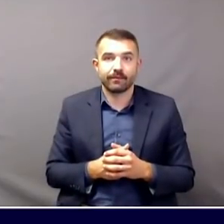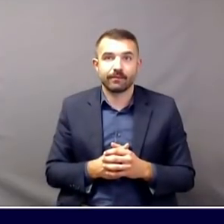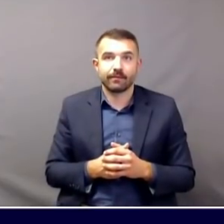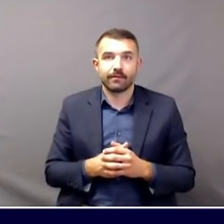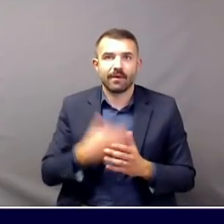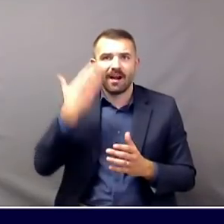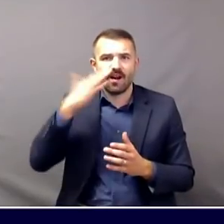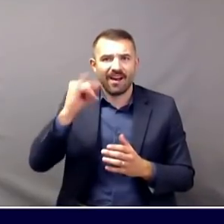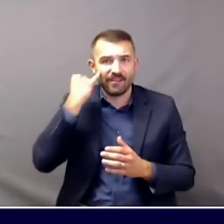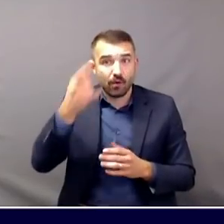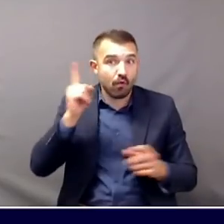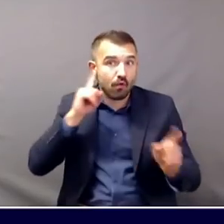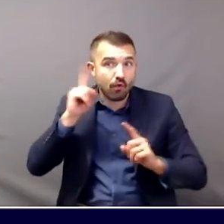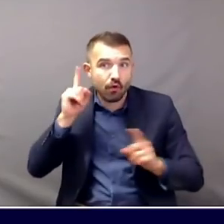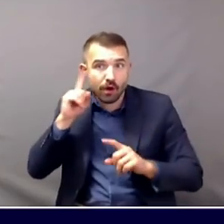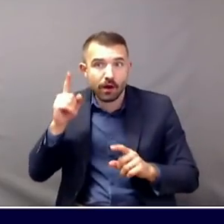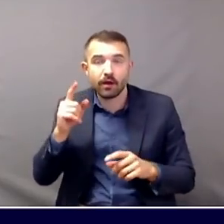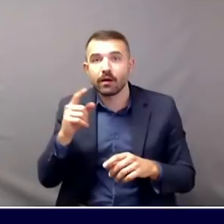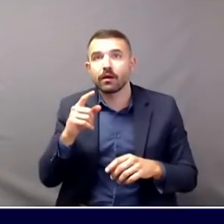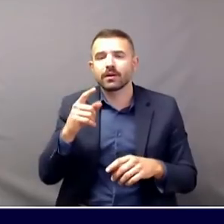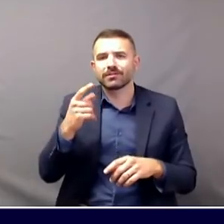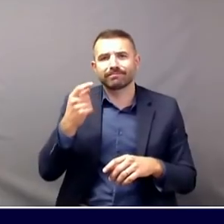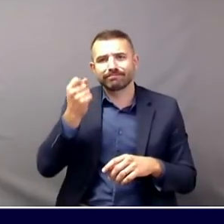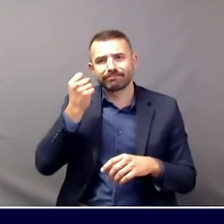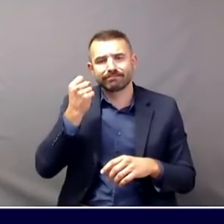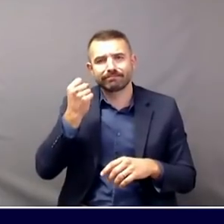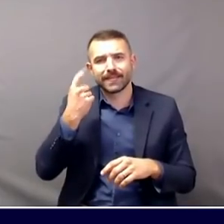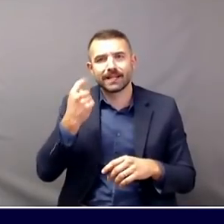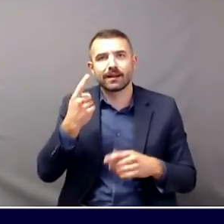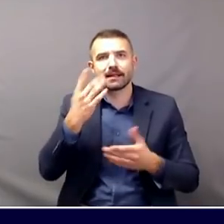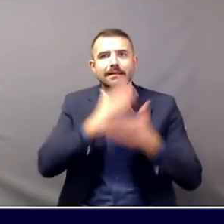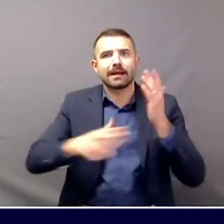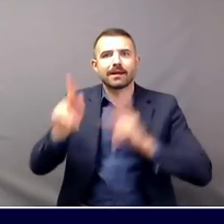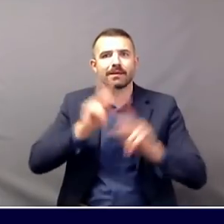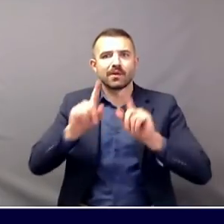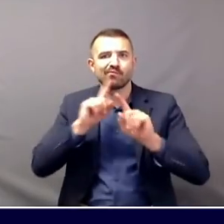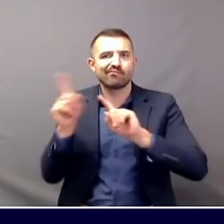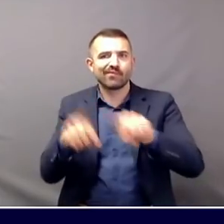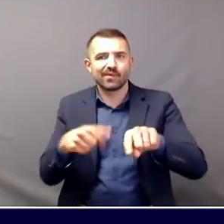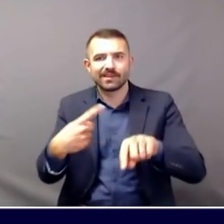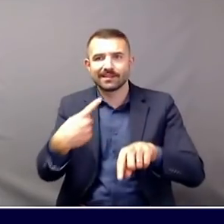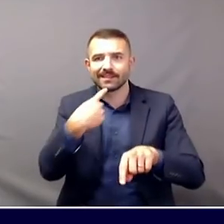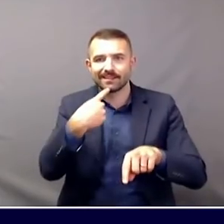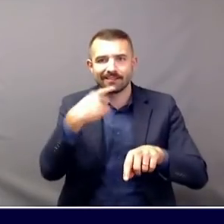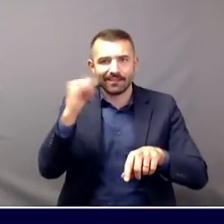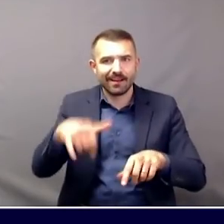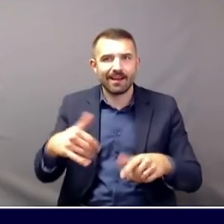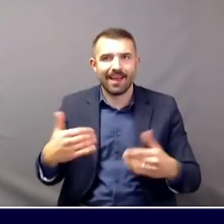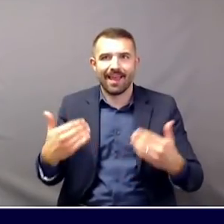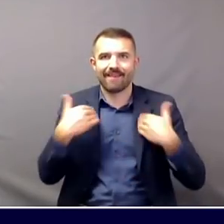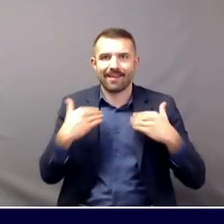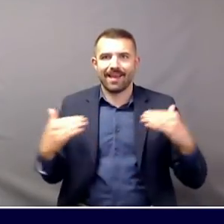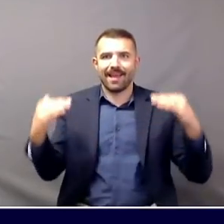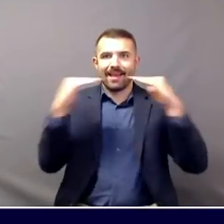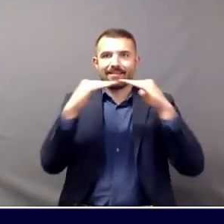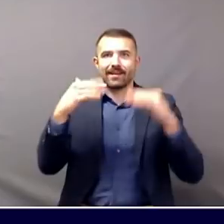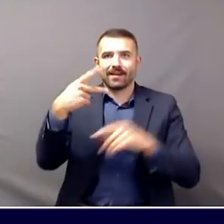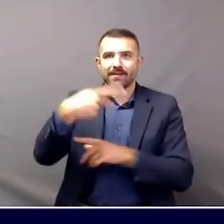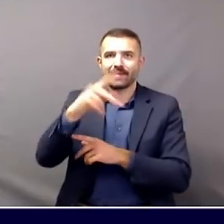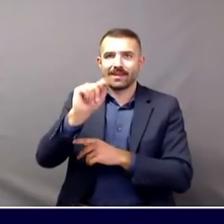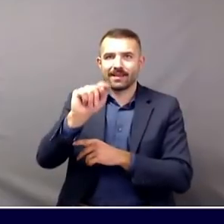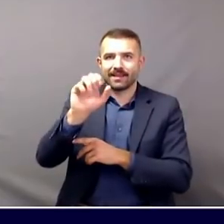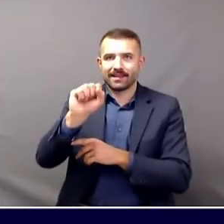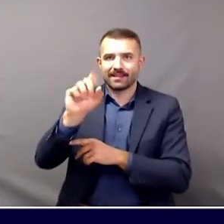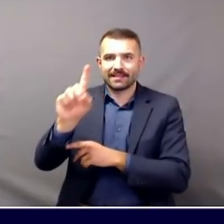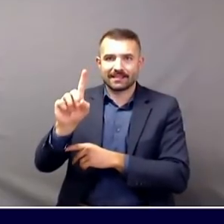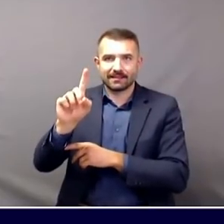We're hearing reports of people recovering from the virus, but then having lasting mental health issues. Now, is this something